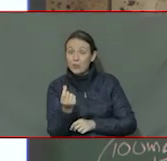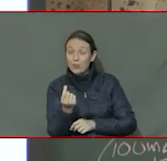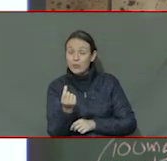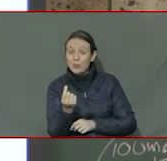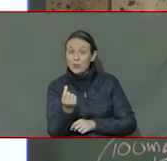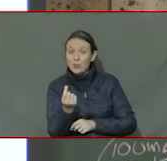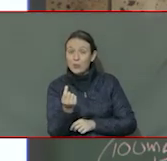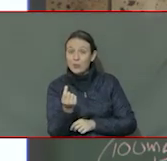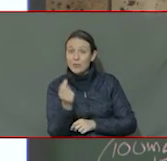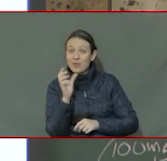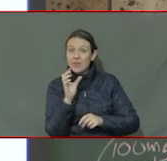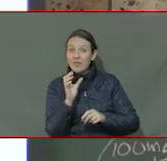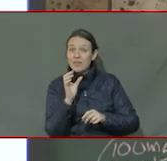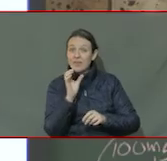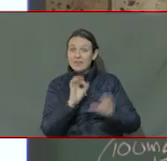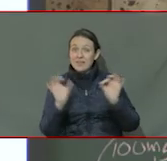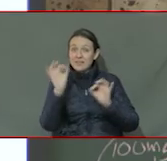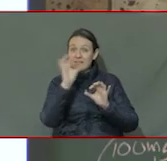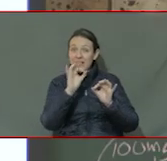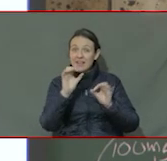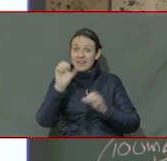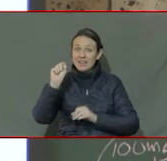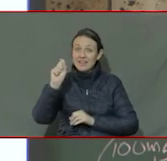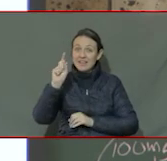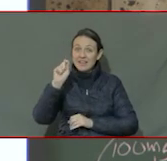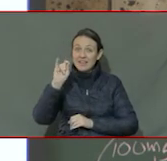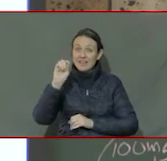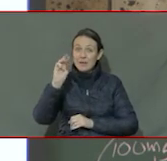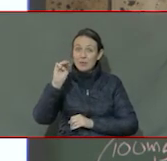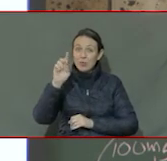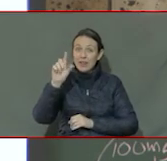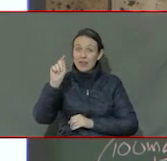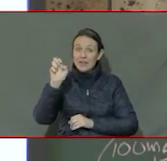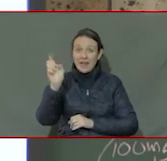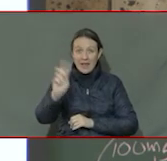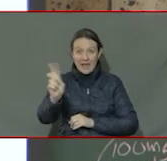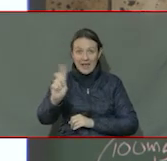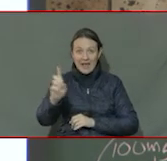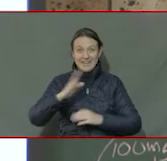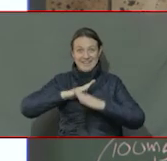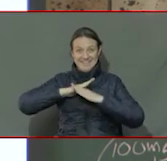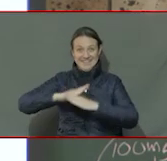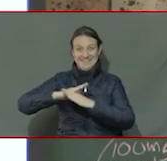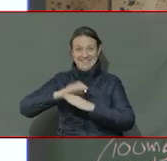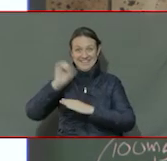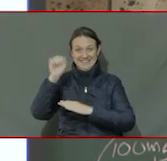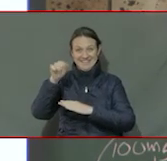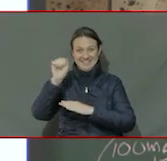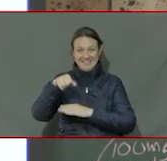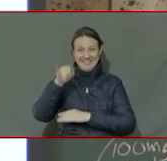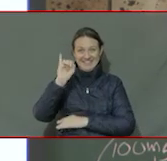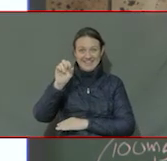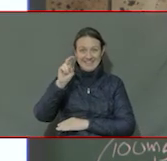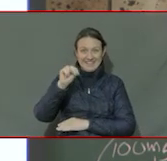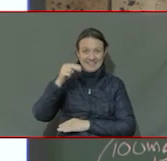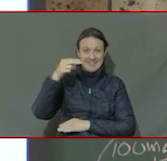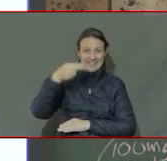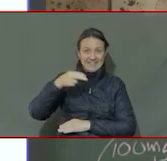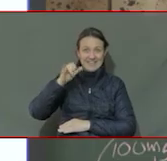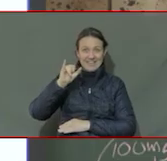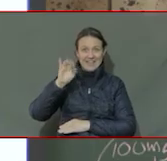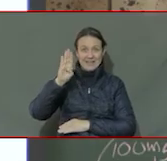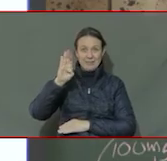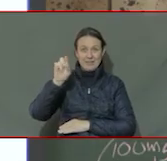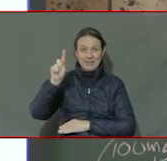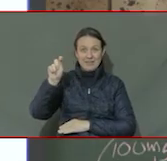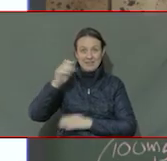It will now not stimulate. What's the opposite of stimulate? Well done. Always use that word. Inhibit. So what